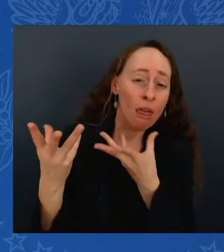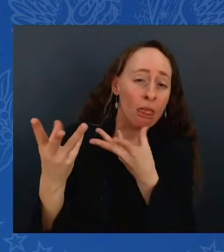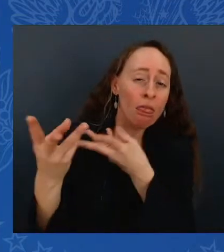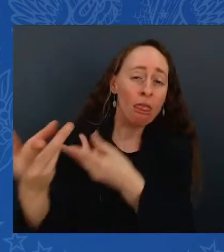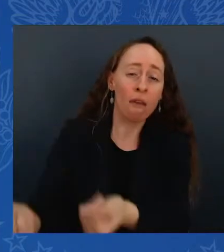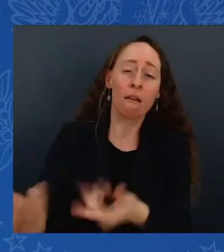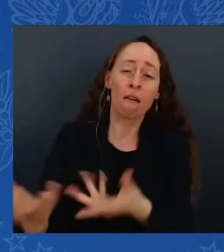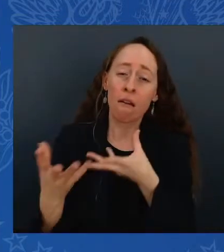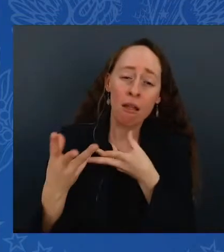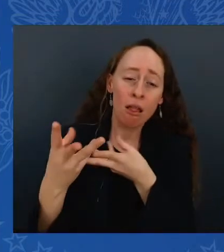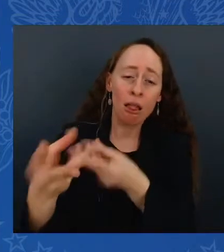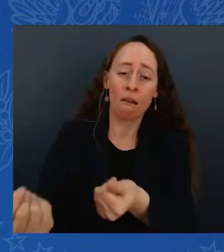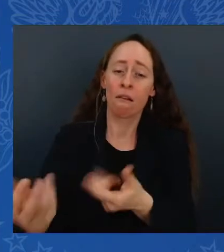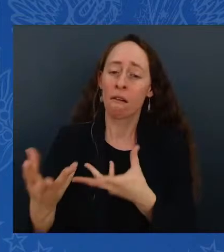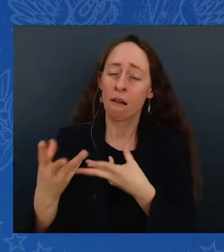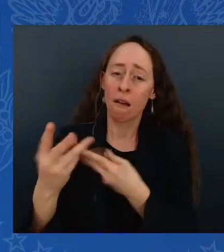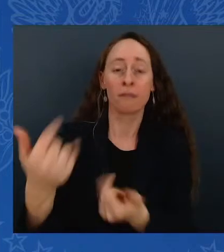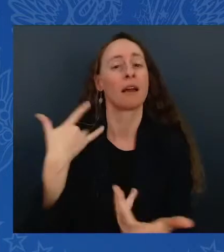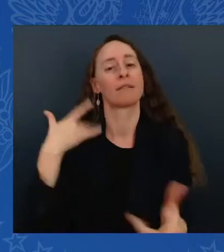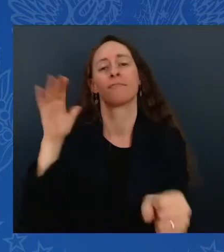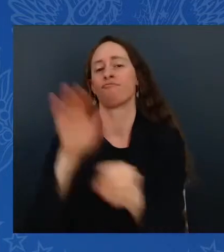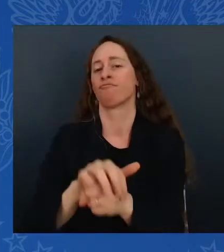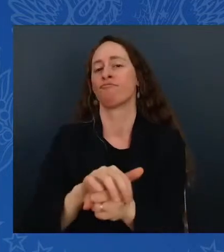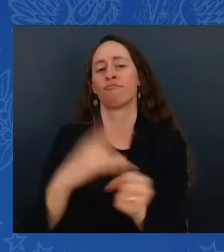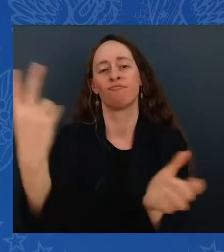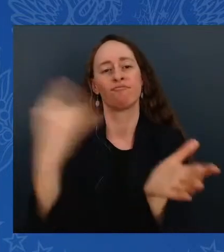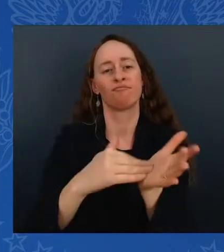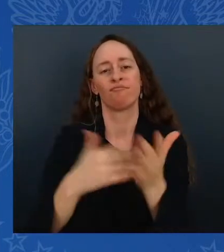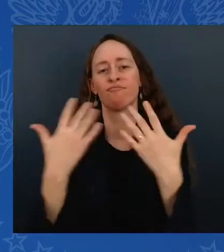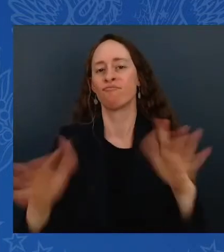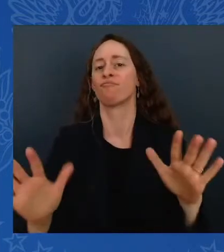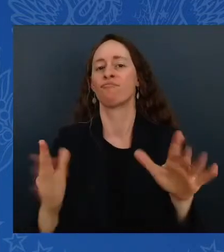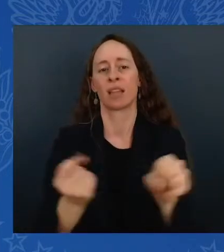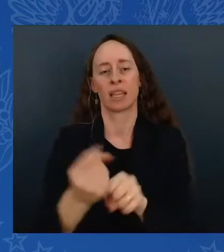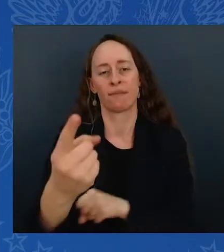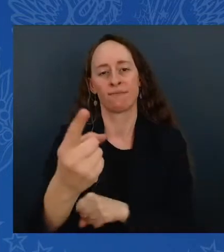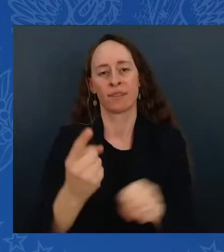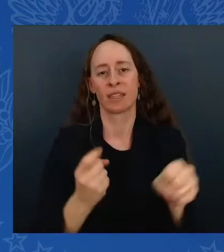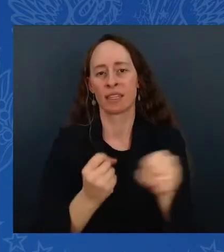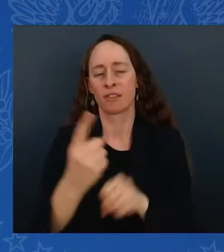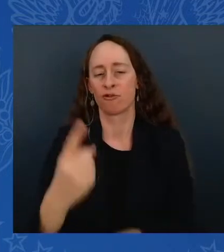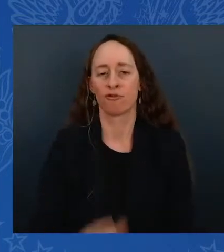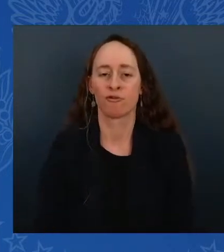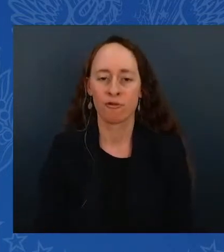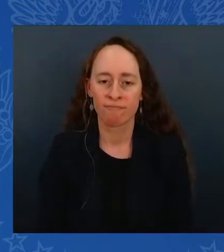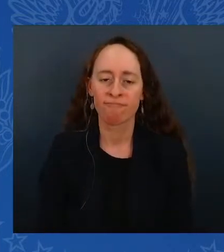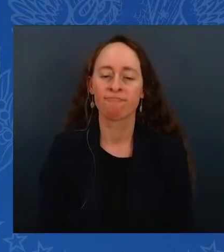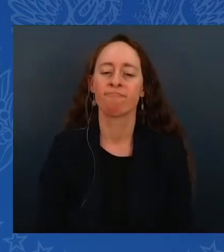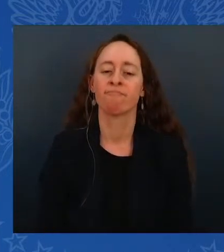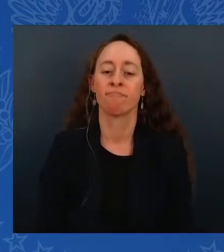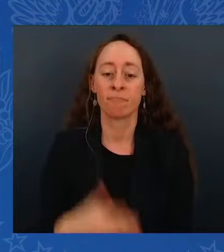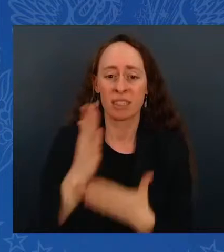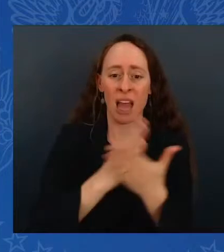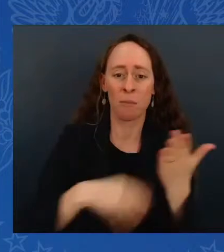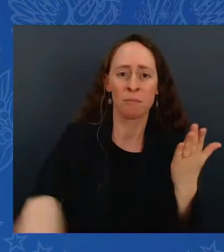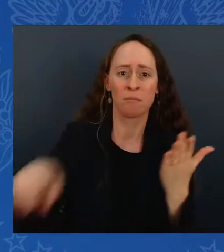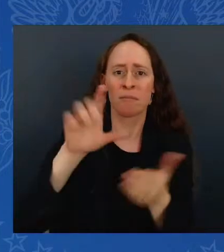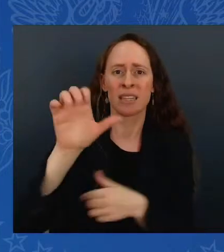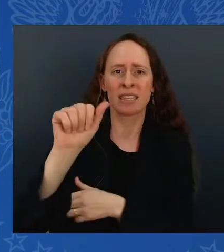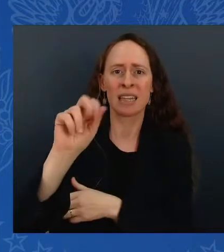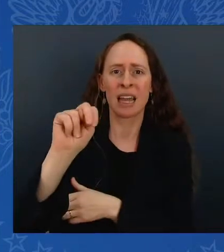year, no matter how expensive their drugs are. Even expensive cancer drugs that cost $10,000, $12,000, $14,000 a